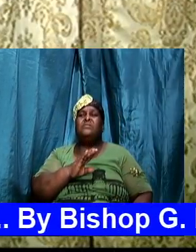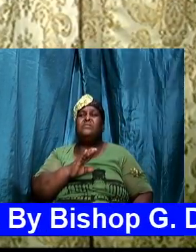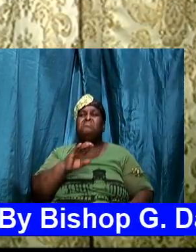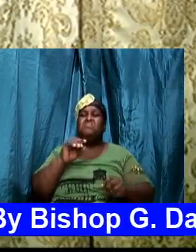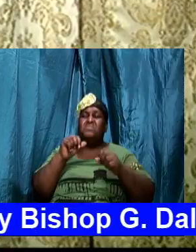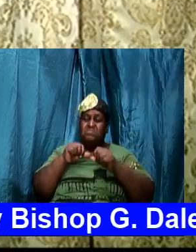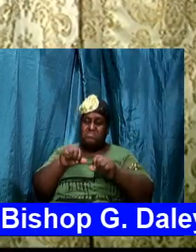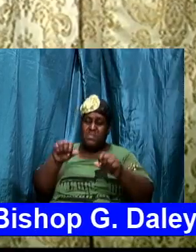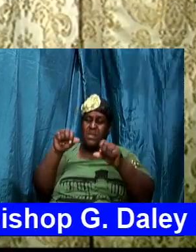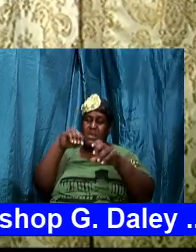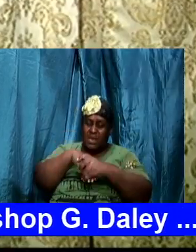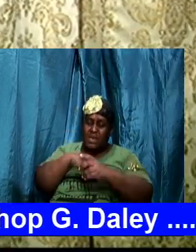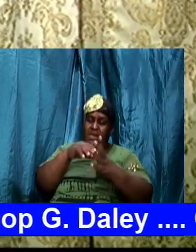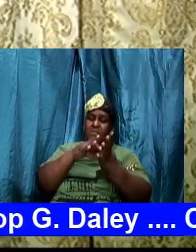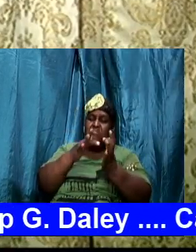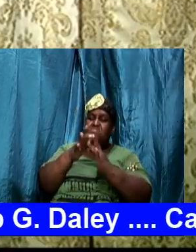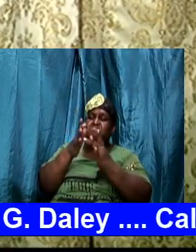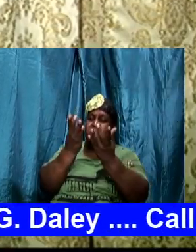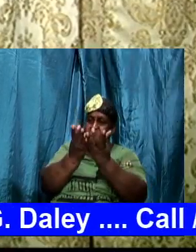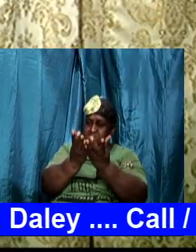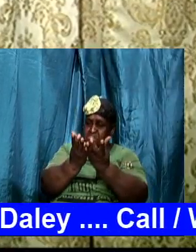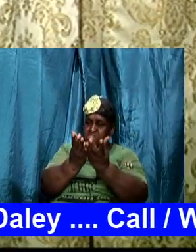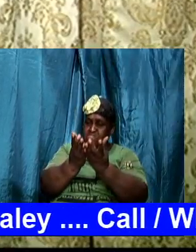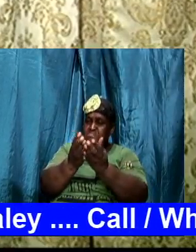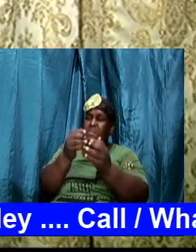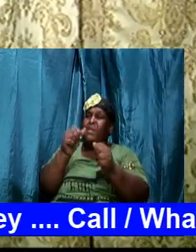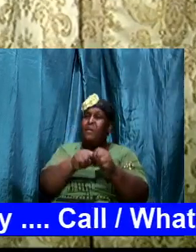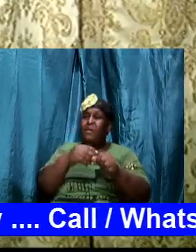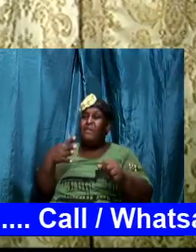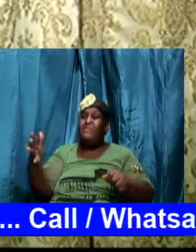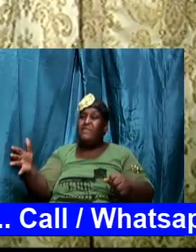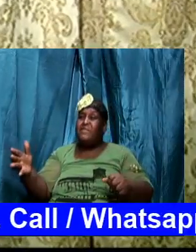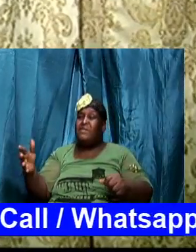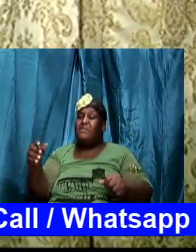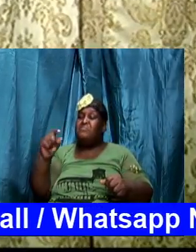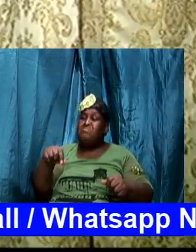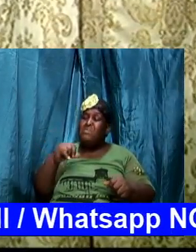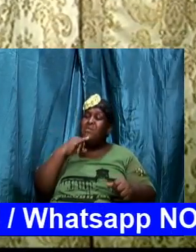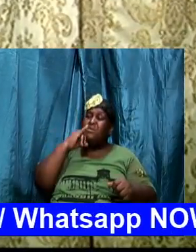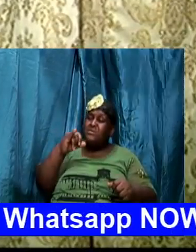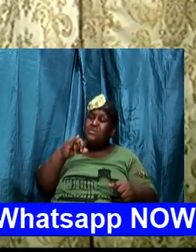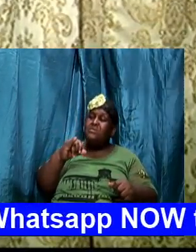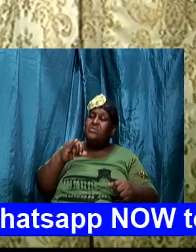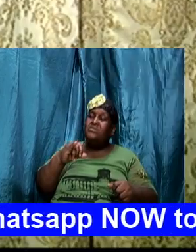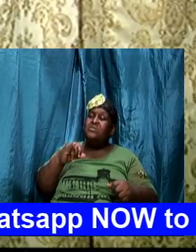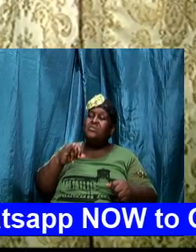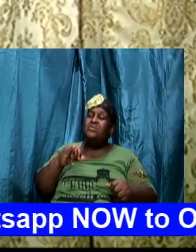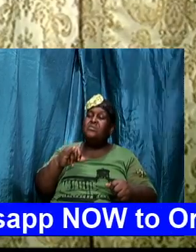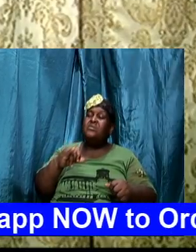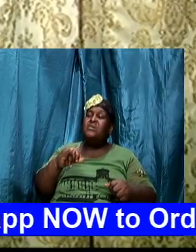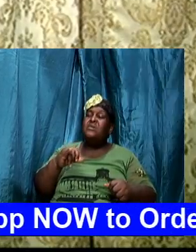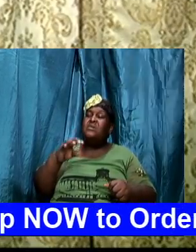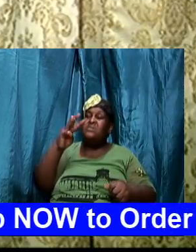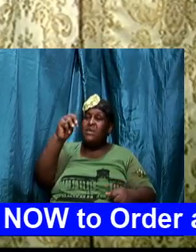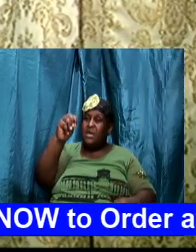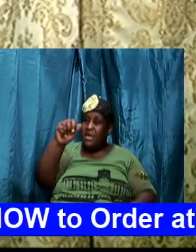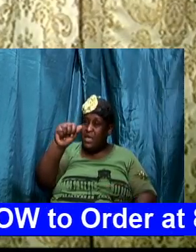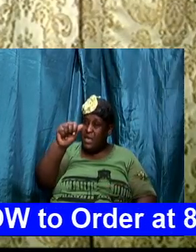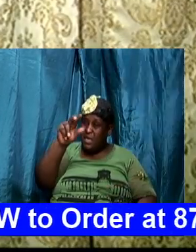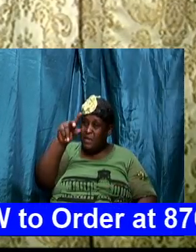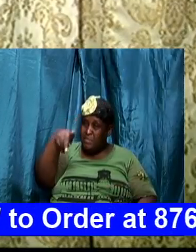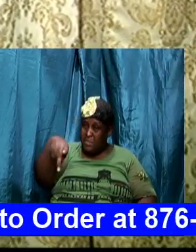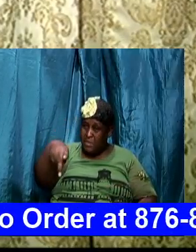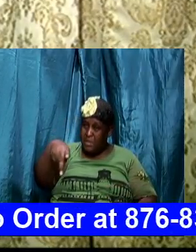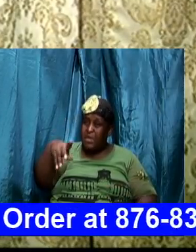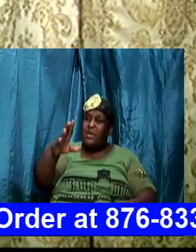book is everything. This is the roadmap that takes us